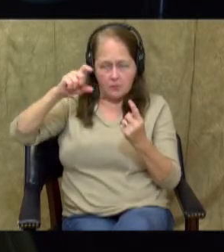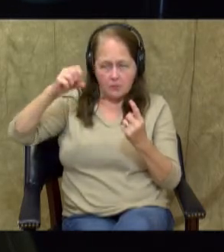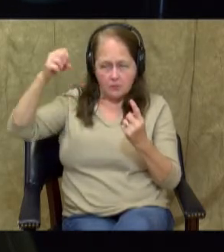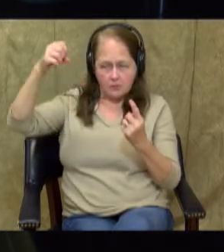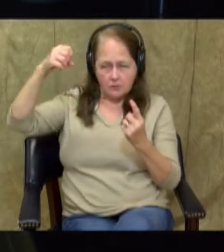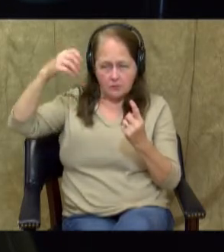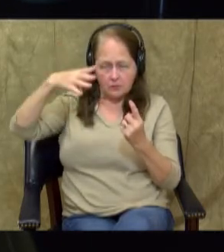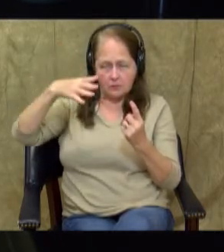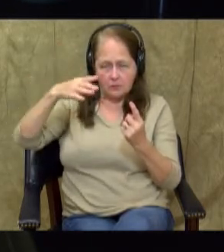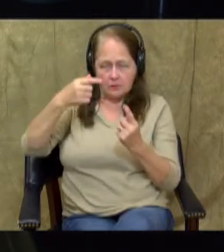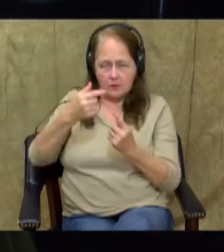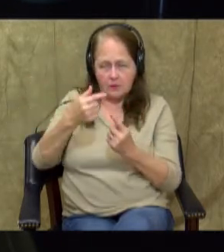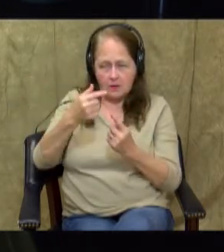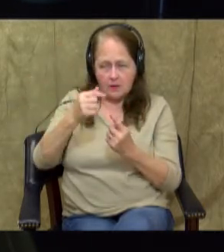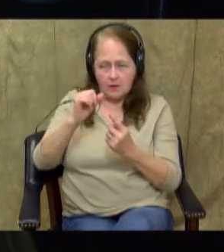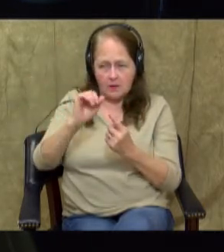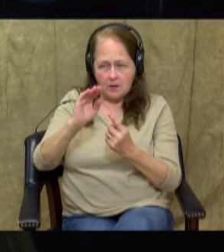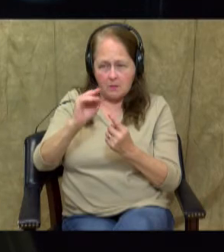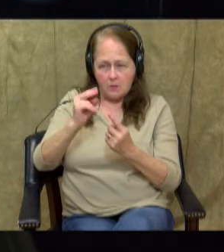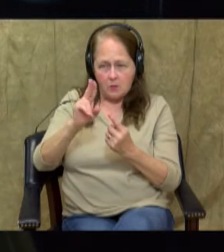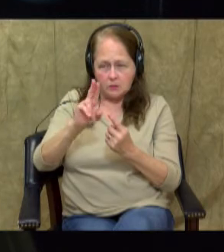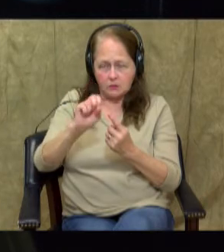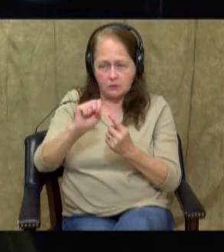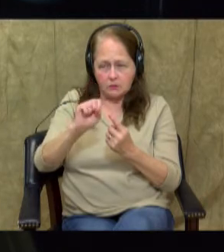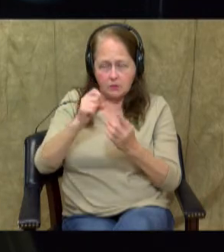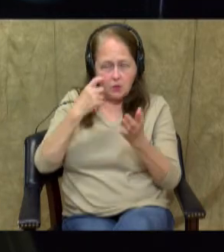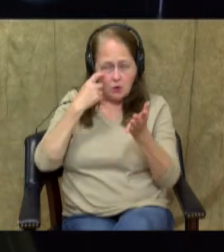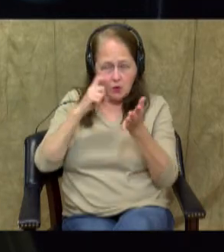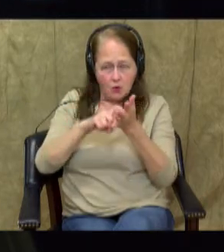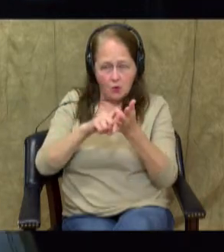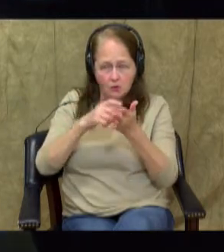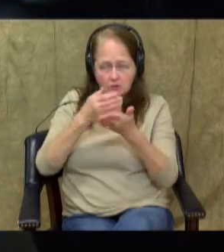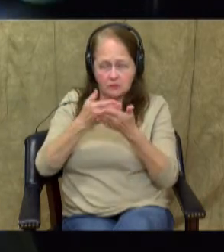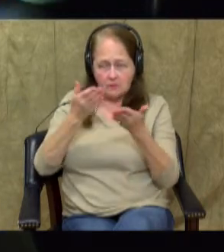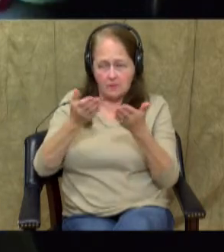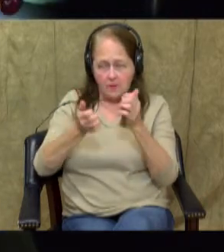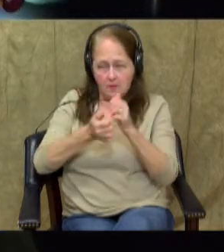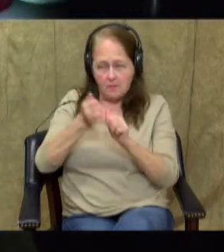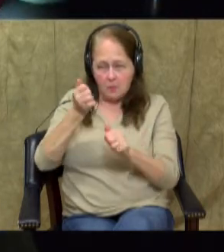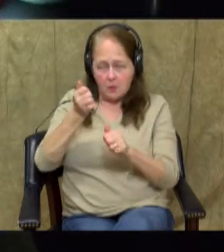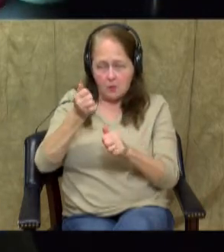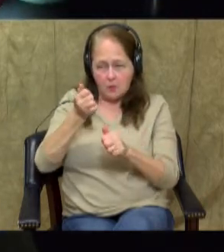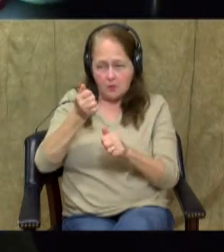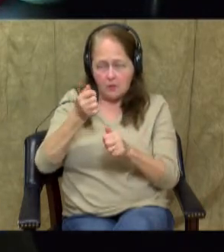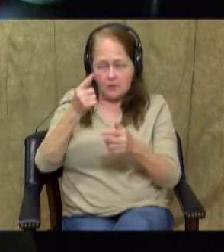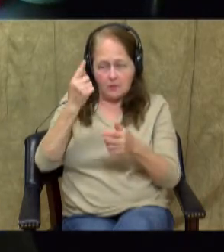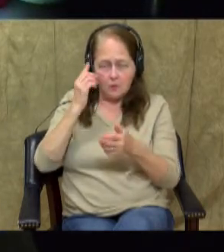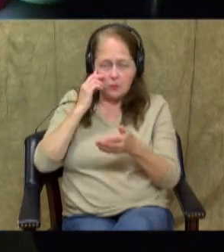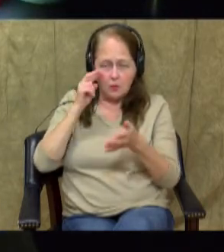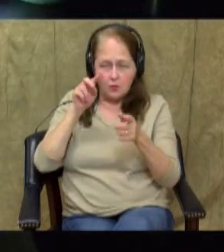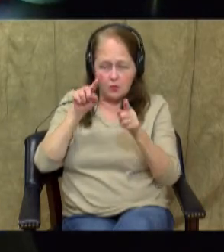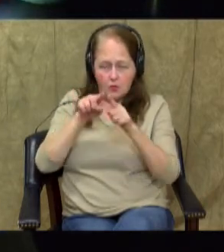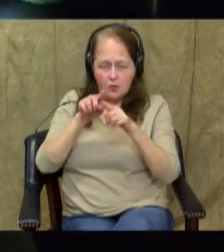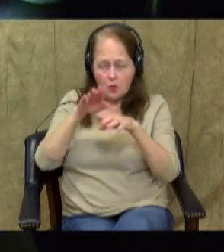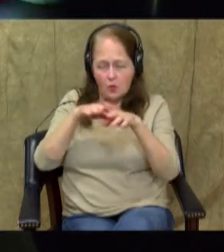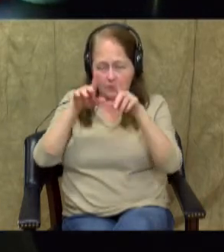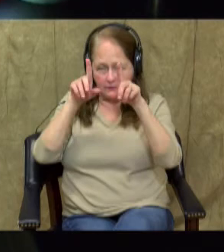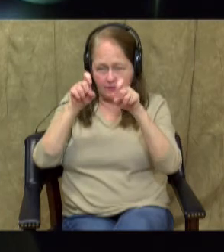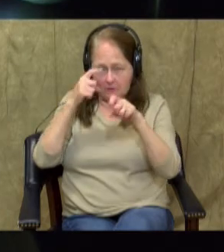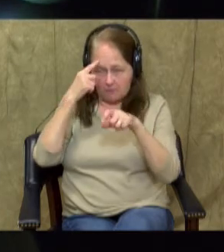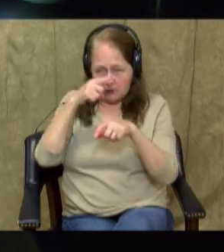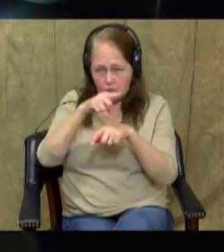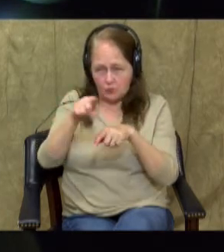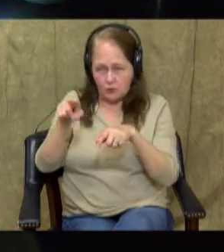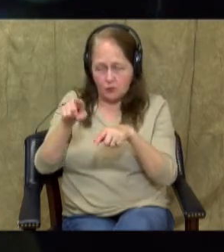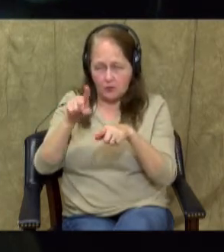So this is a gibbous. So I want you to notice something, because most likely what this may look like on a test for you, because